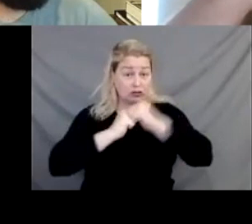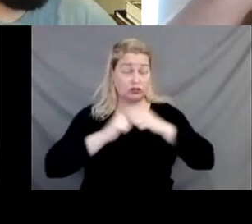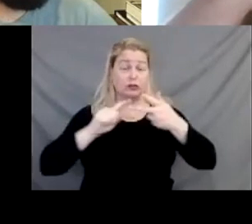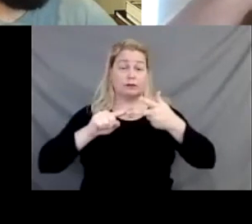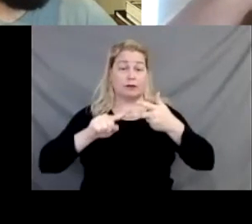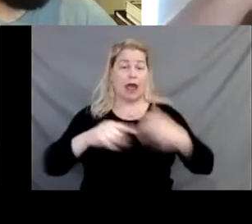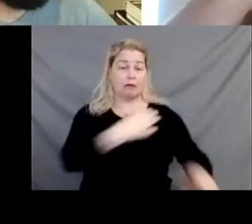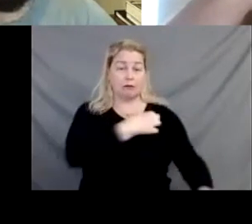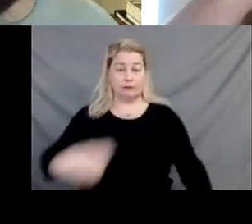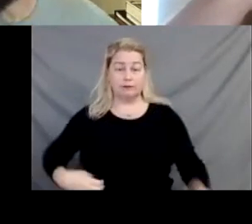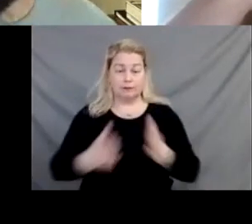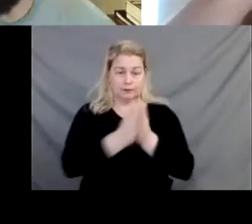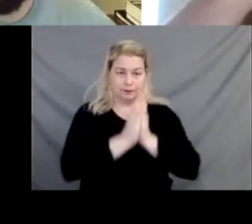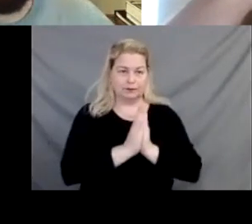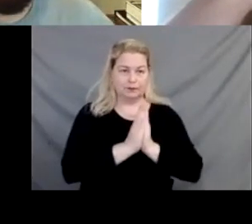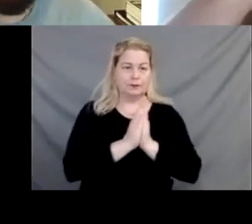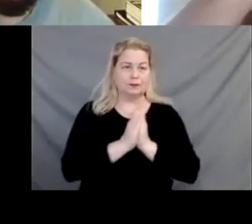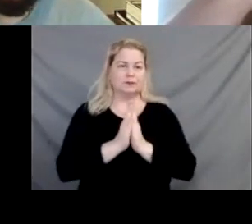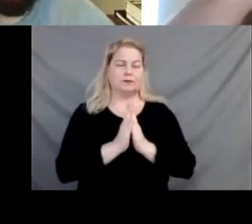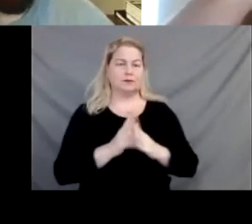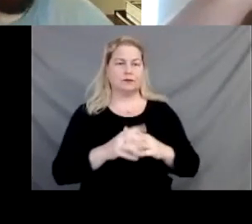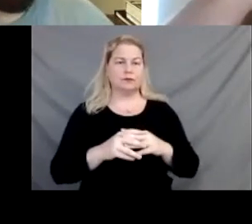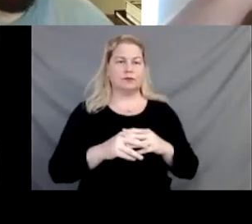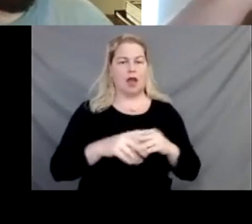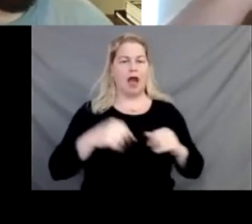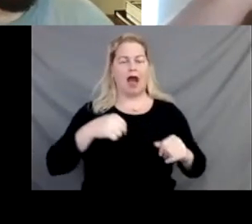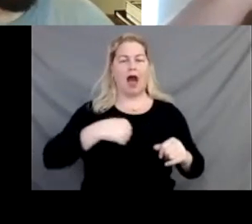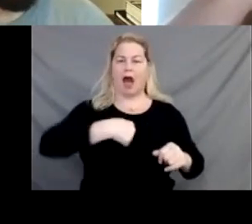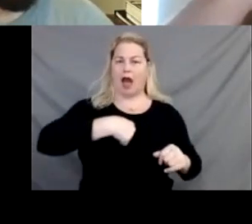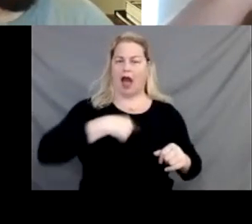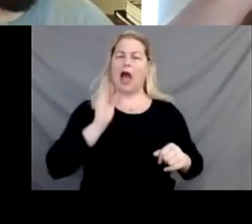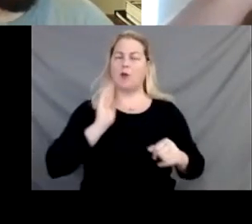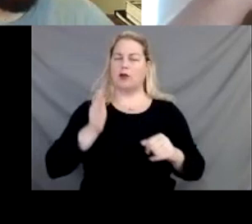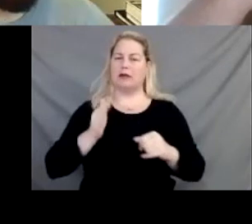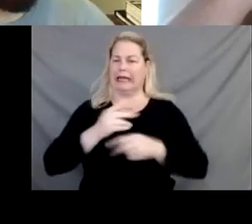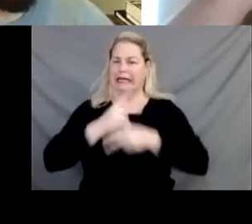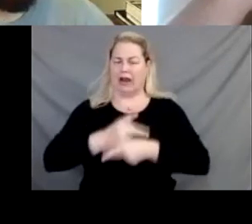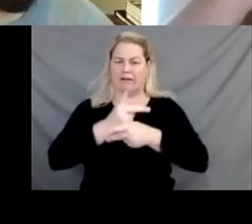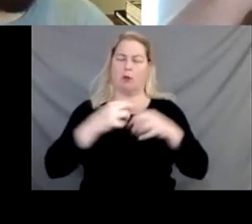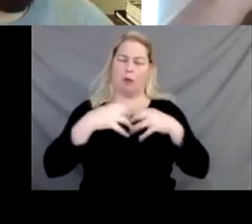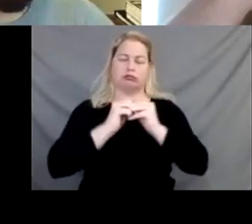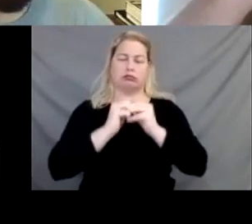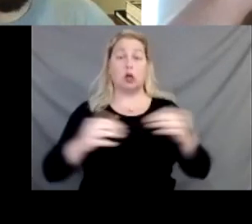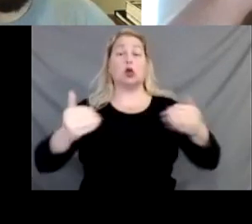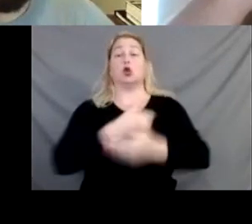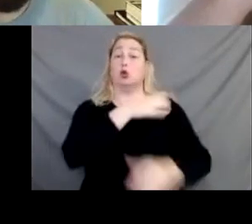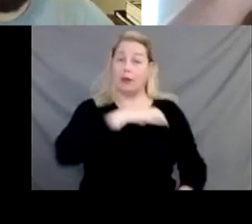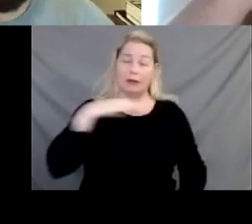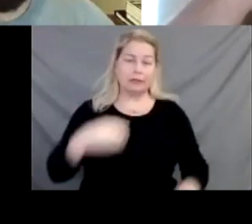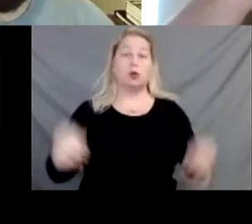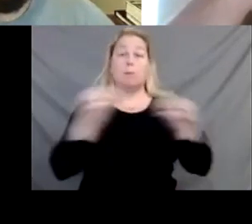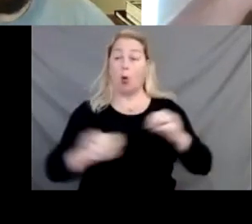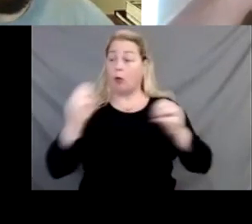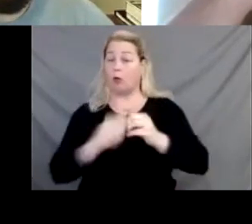the mayor, I'm feeling a little cautious about creating new or more committees. And I think we should be